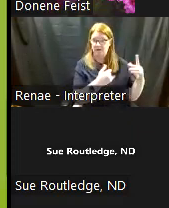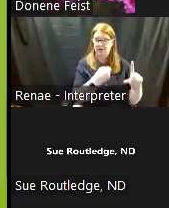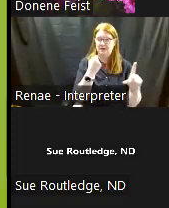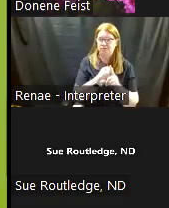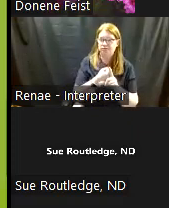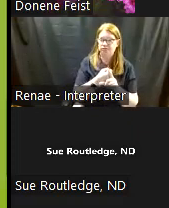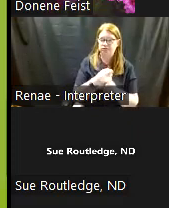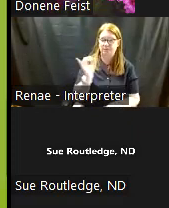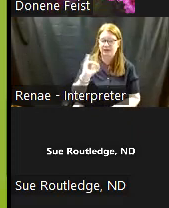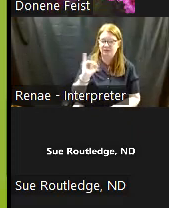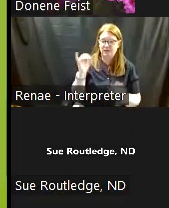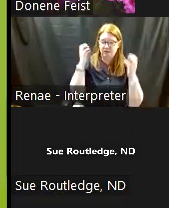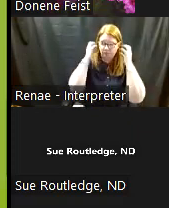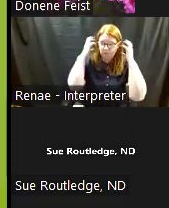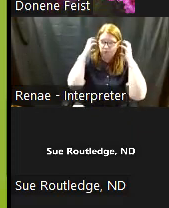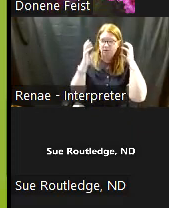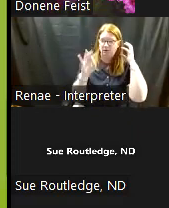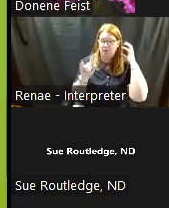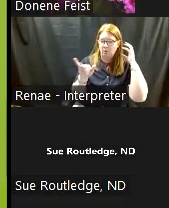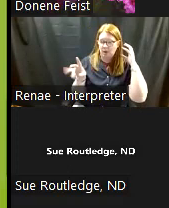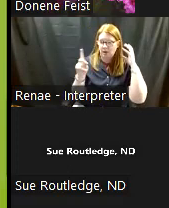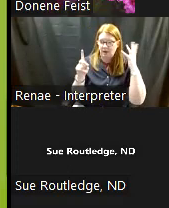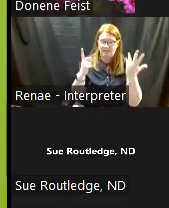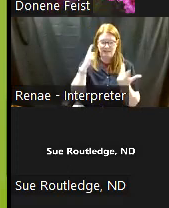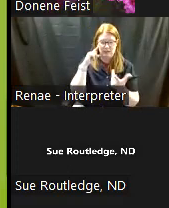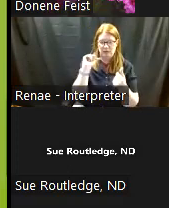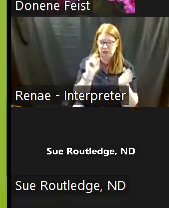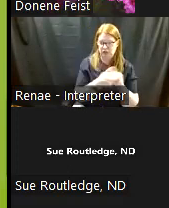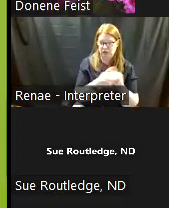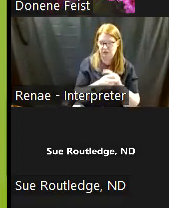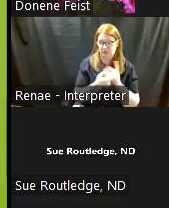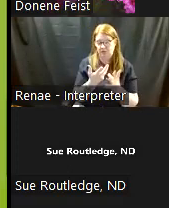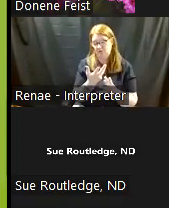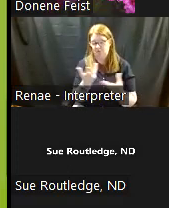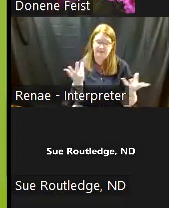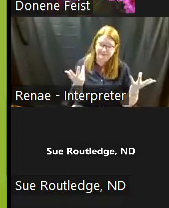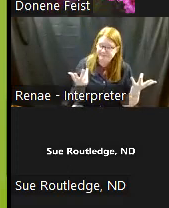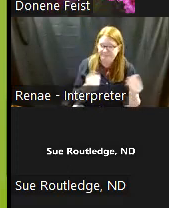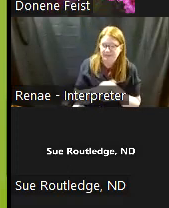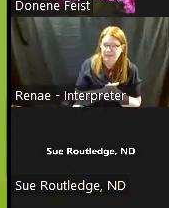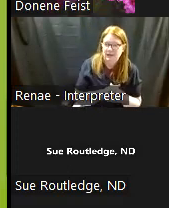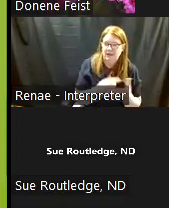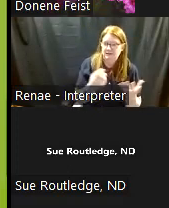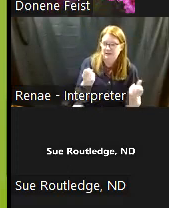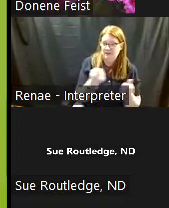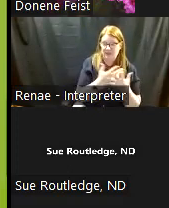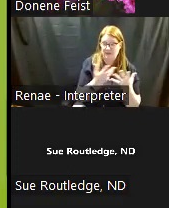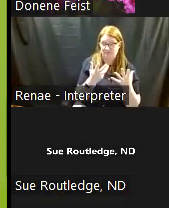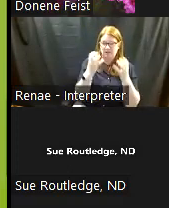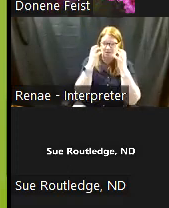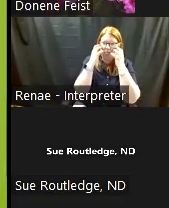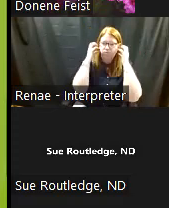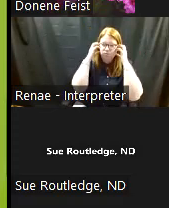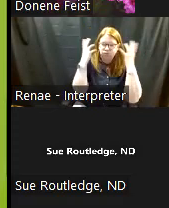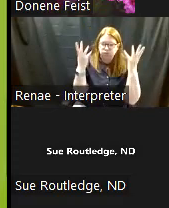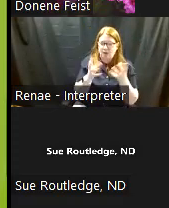bunch of fluid develop behind the eardrums and hearing changes. And then the fluid goes away, we get healthier and all of the congestion is gone, and then it comes up